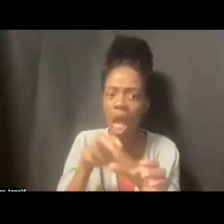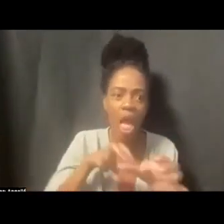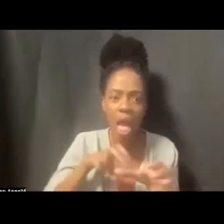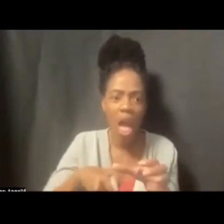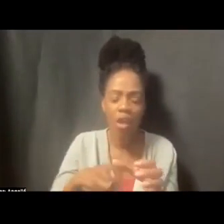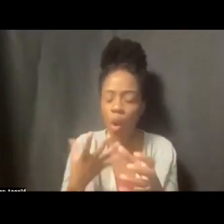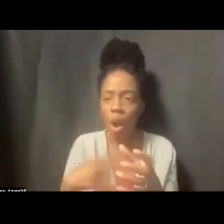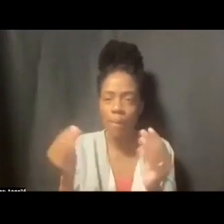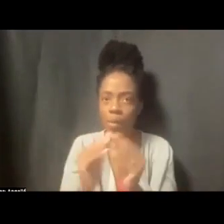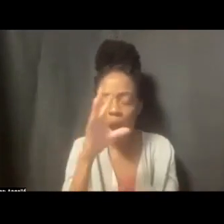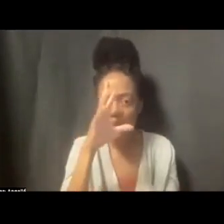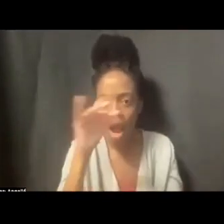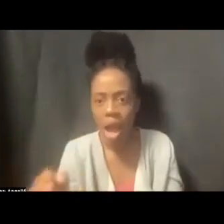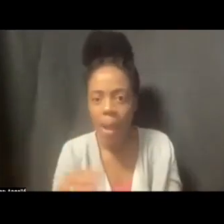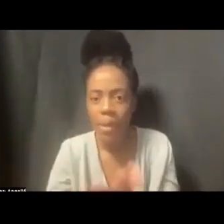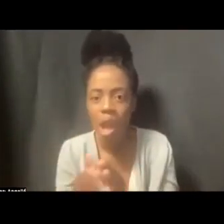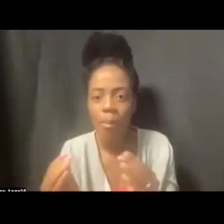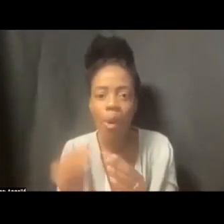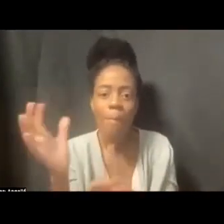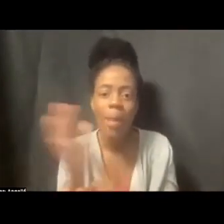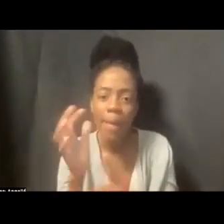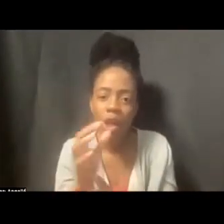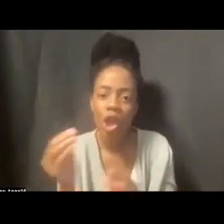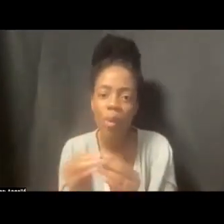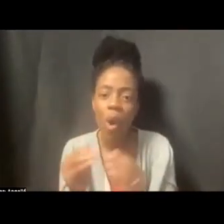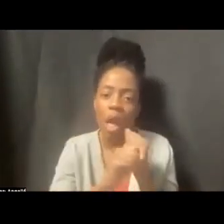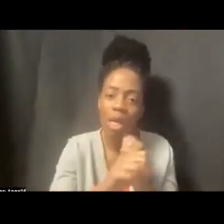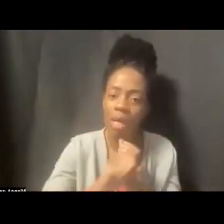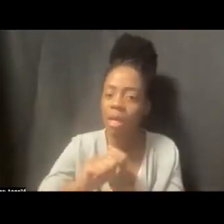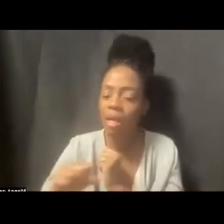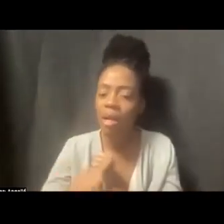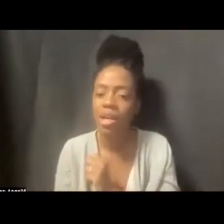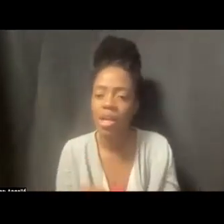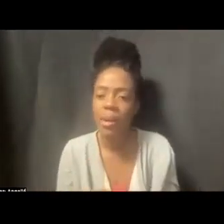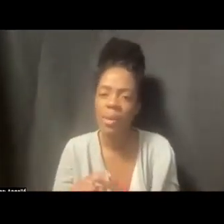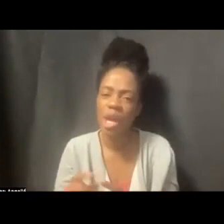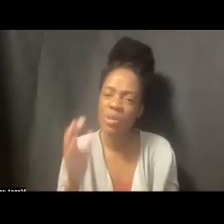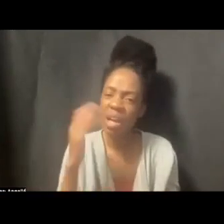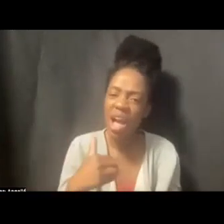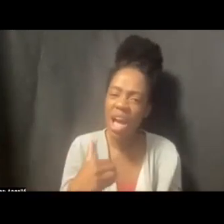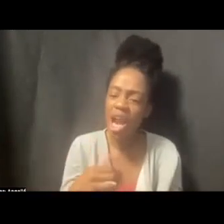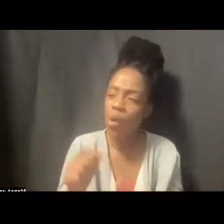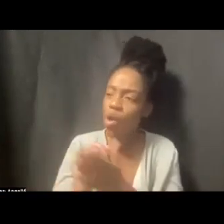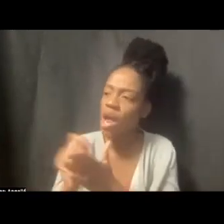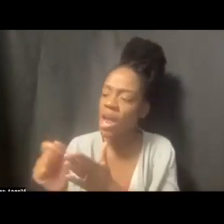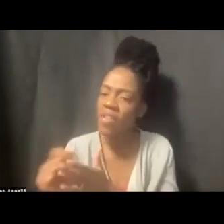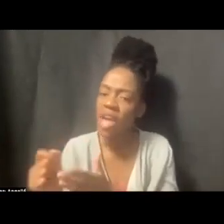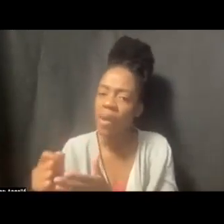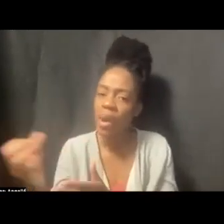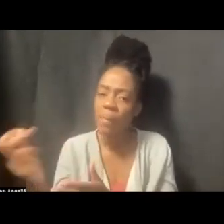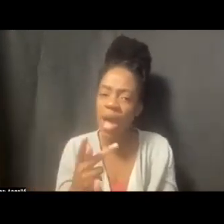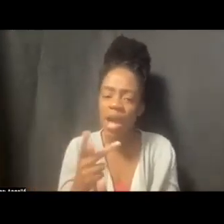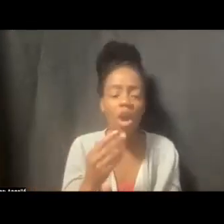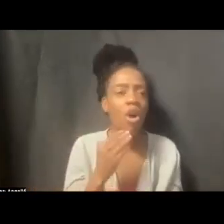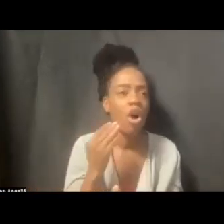they got more popular and they got more press, but it was very odd to be writing it at work. And I'd come home at night and I'd watch it literally on